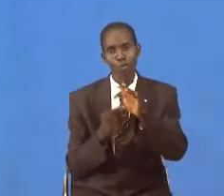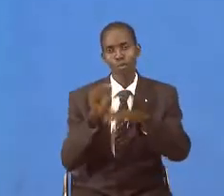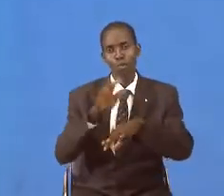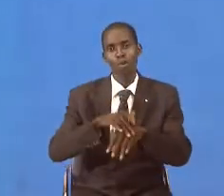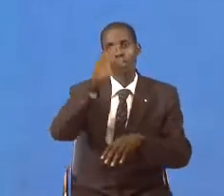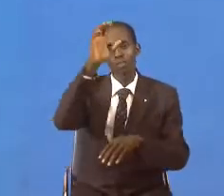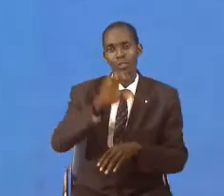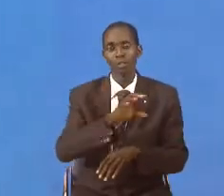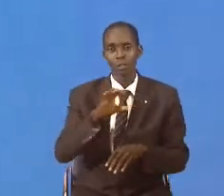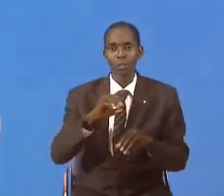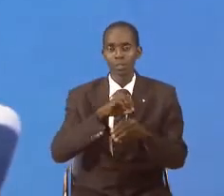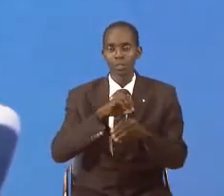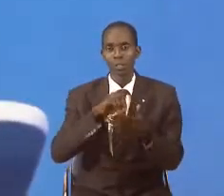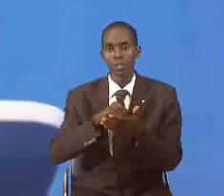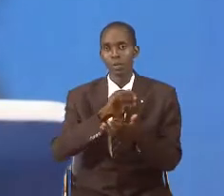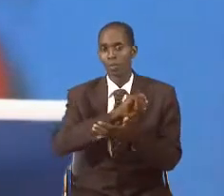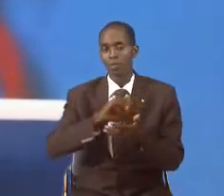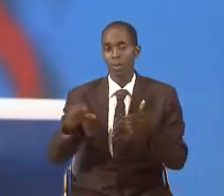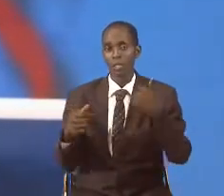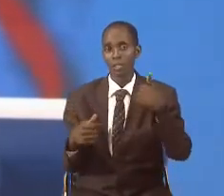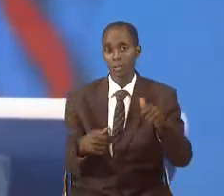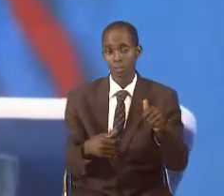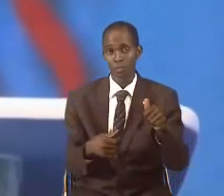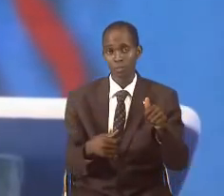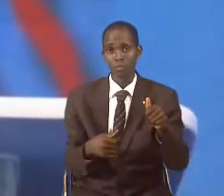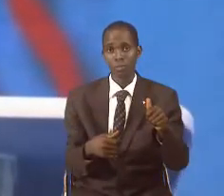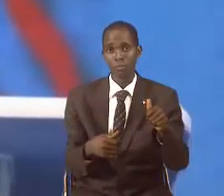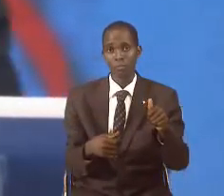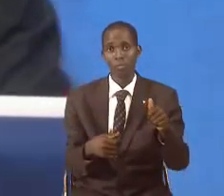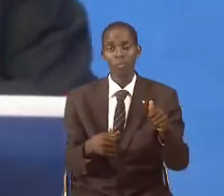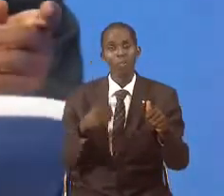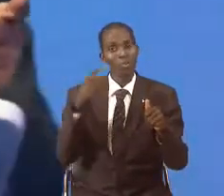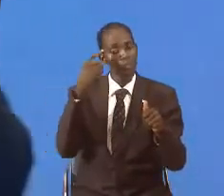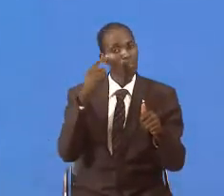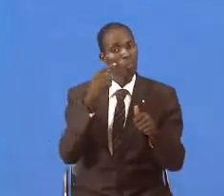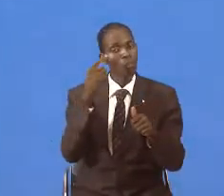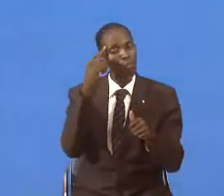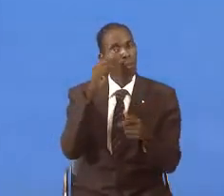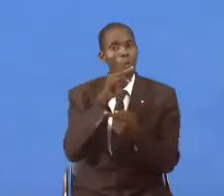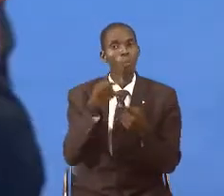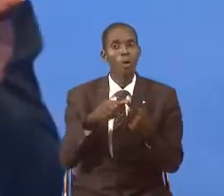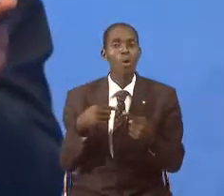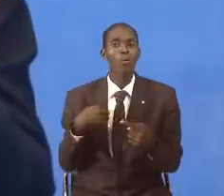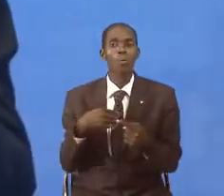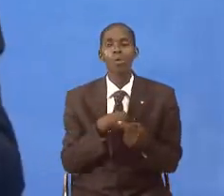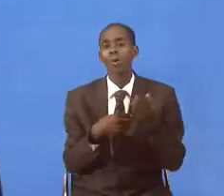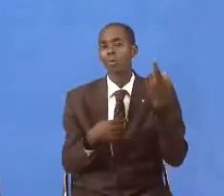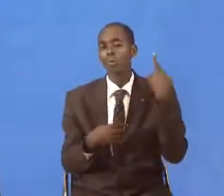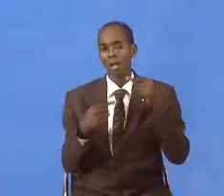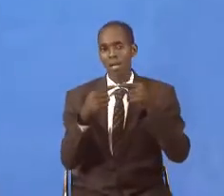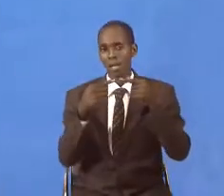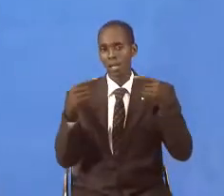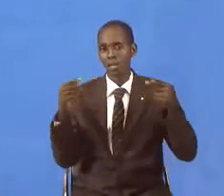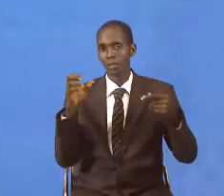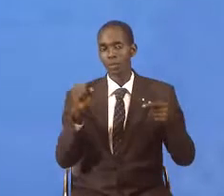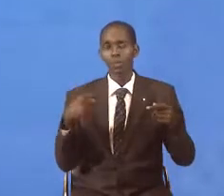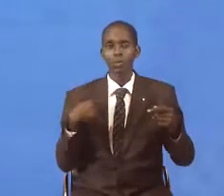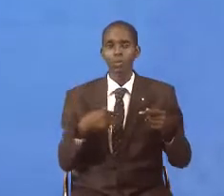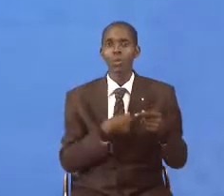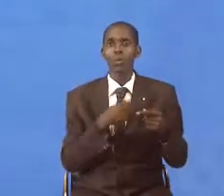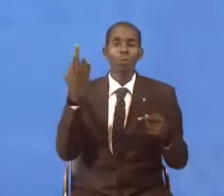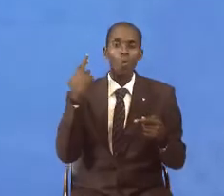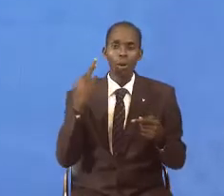demonstrated on the cross. And then in verse 10, it says, for if we, when we